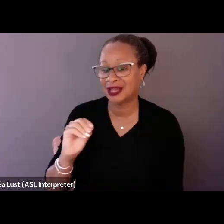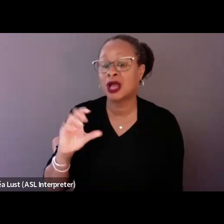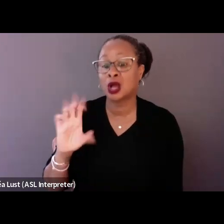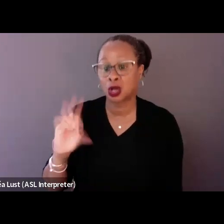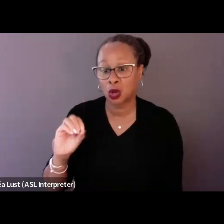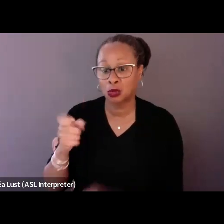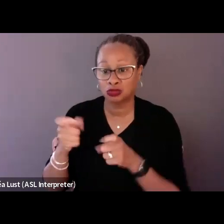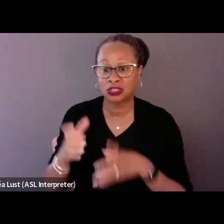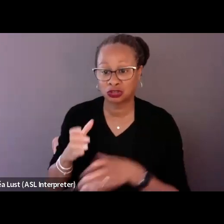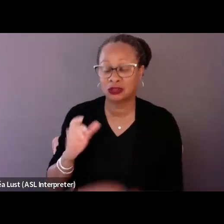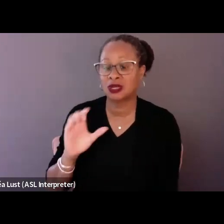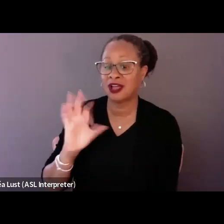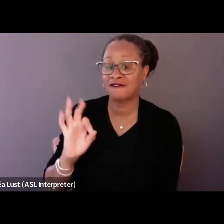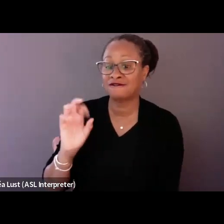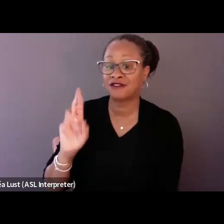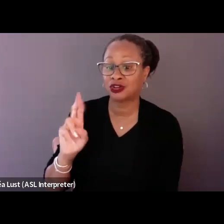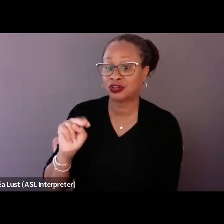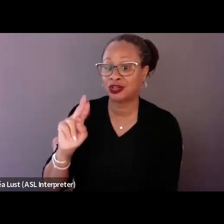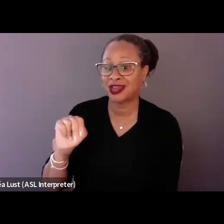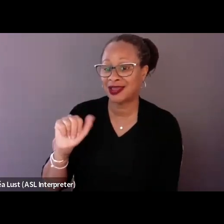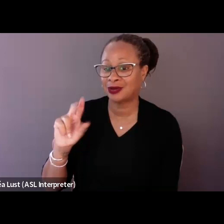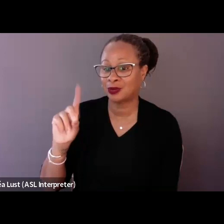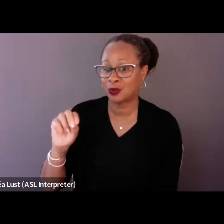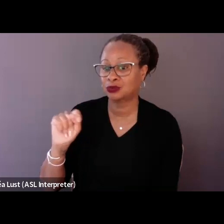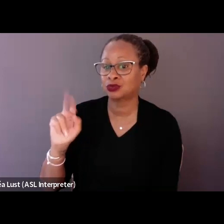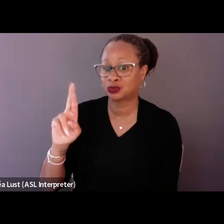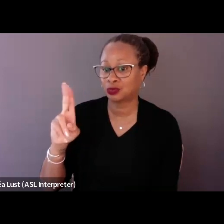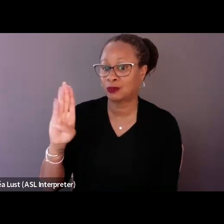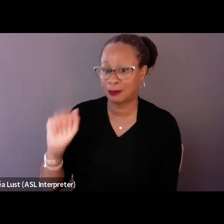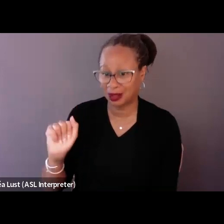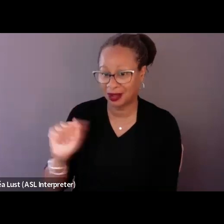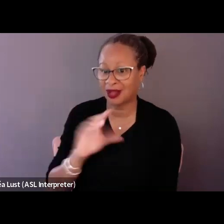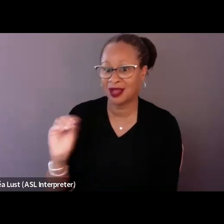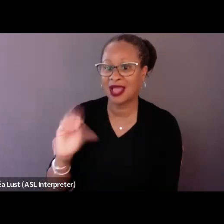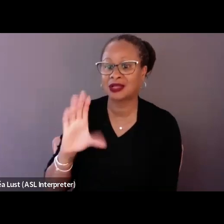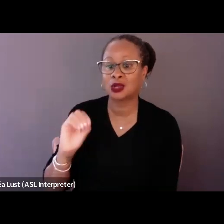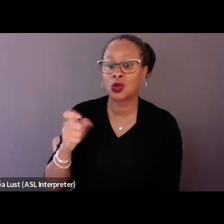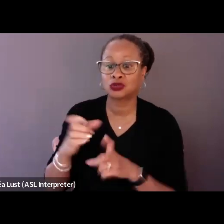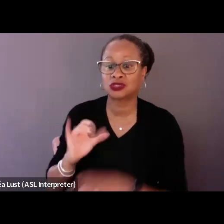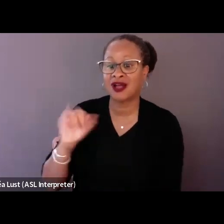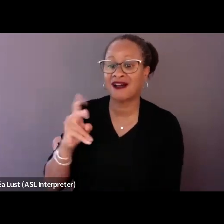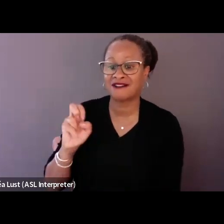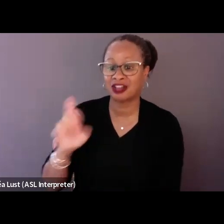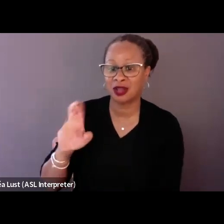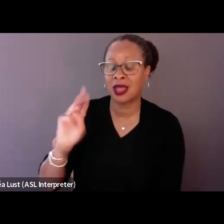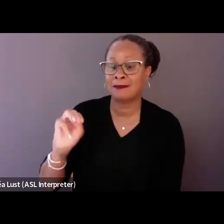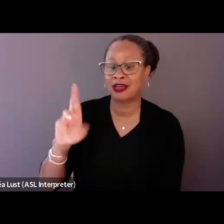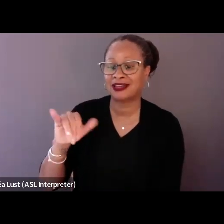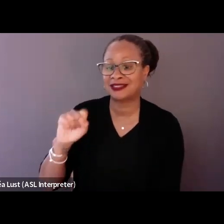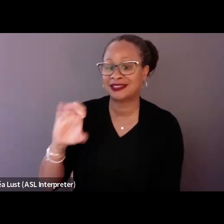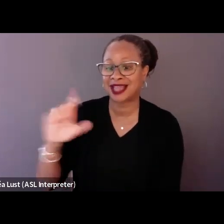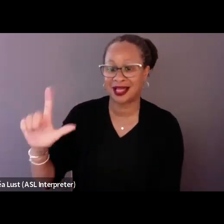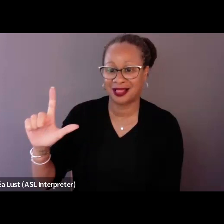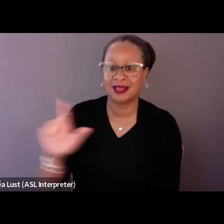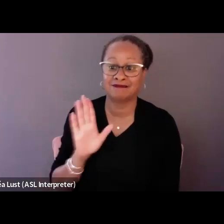co-director Fernando Trueba, and co-director Javier Mariscal,